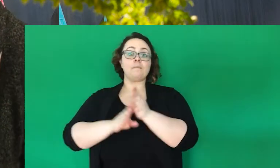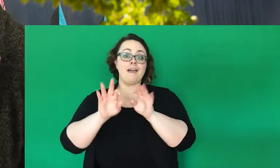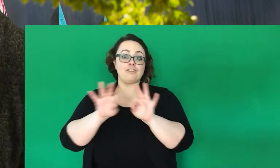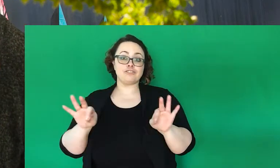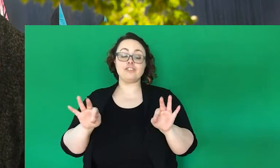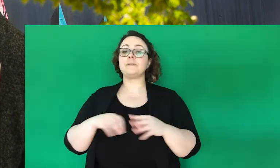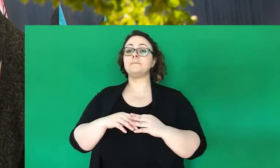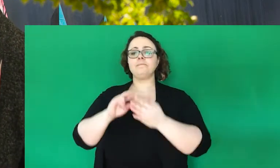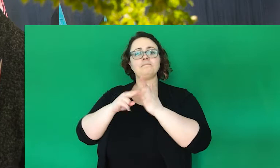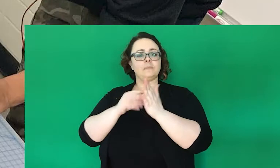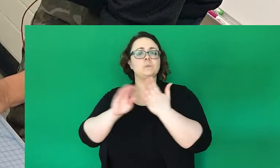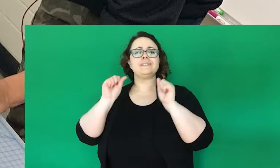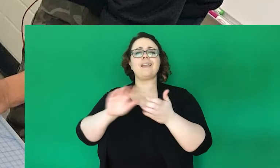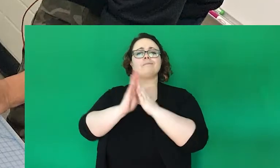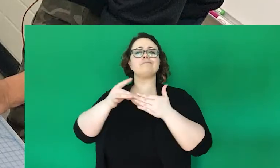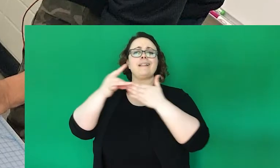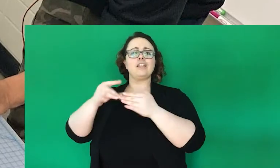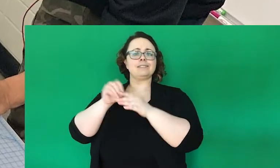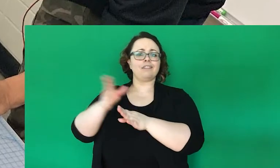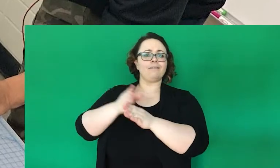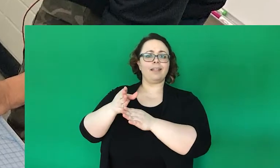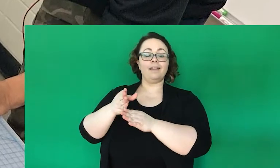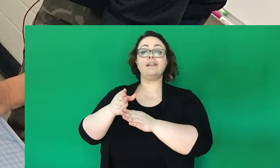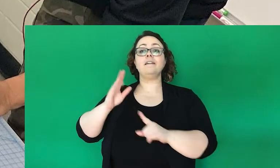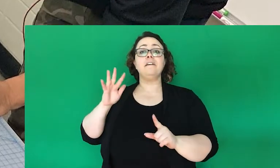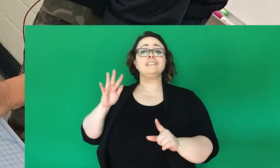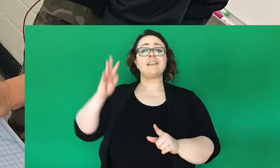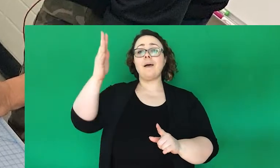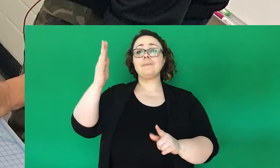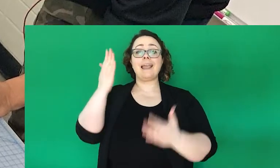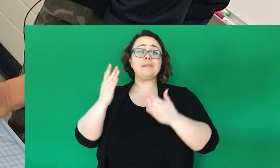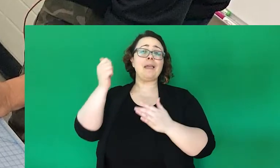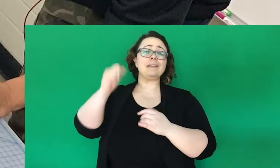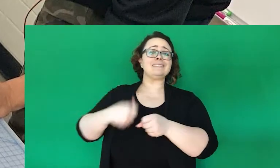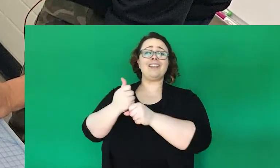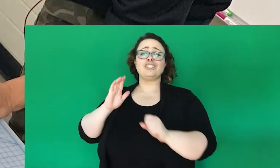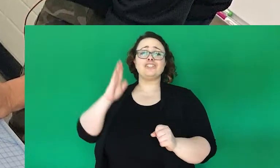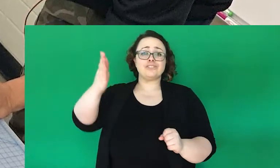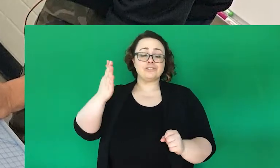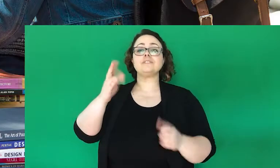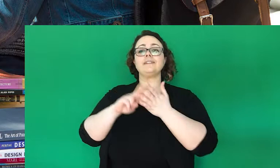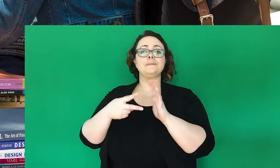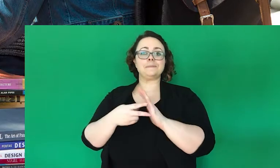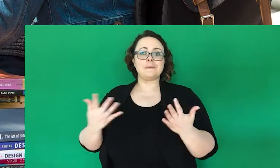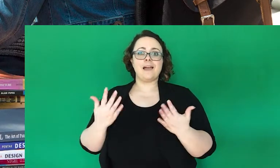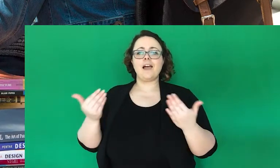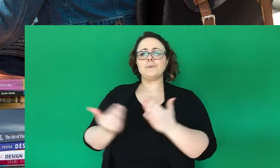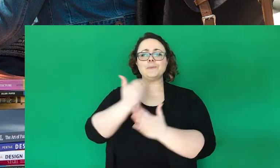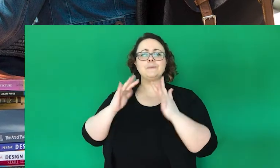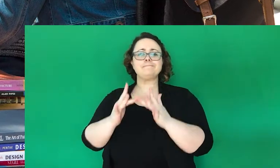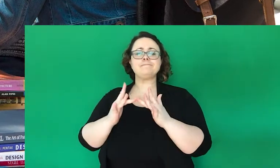Entrepreneurship Certificate or minor, so our students can be leaders in the field. And someday, maybe 10 years from